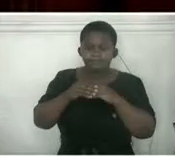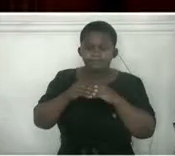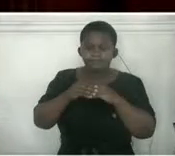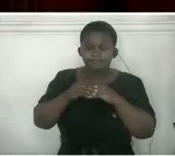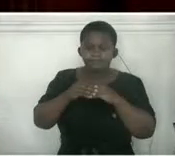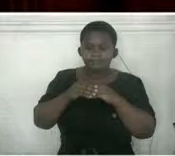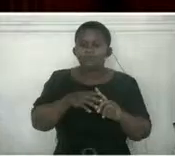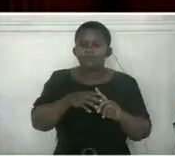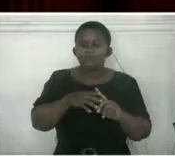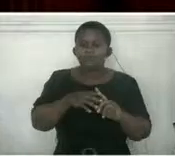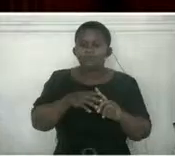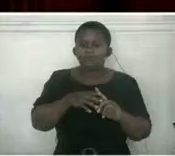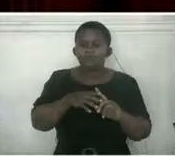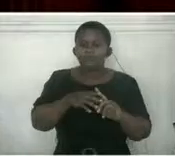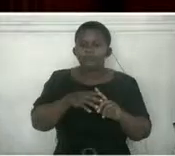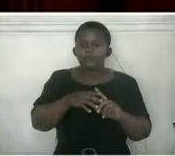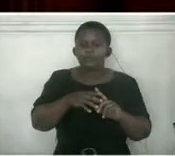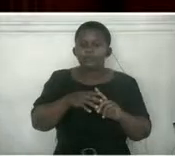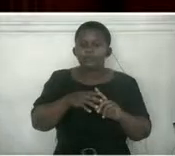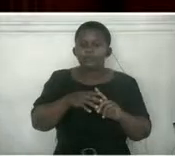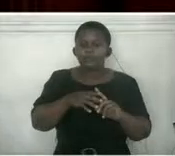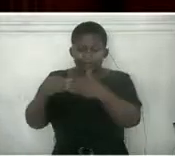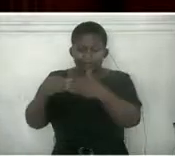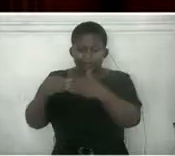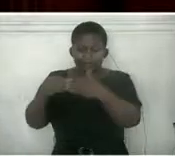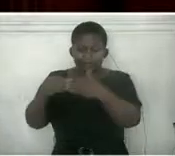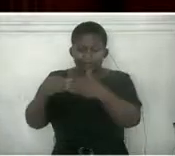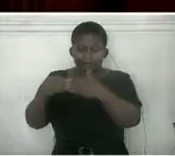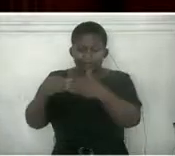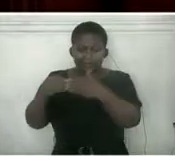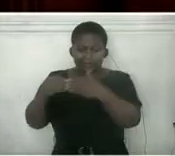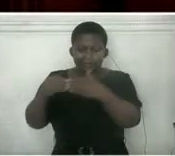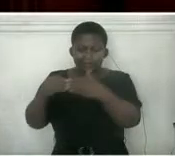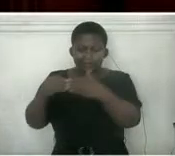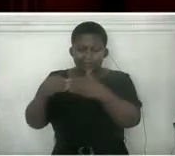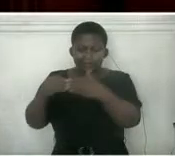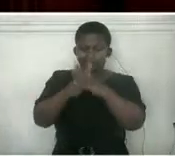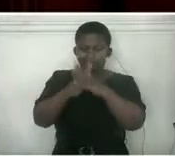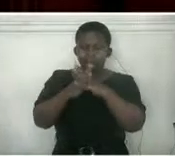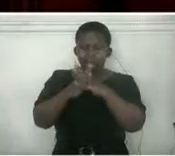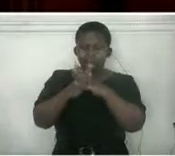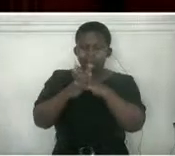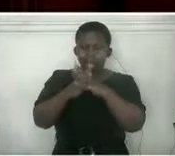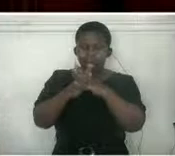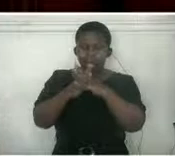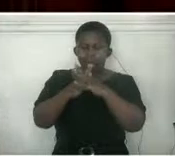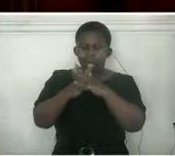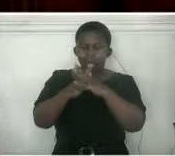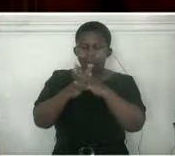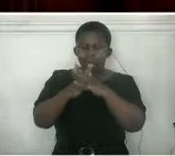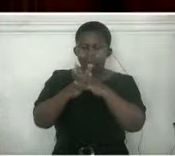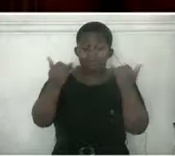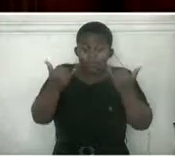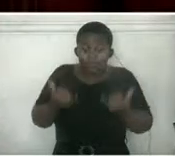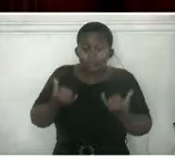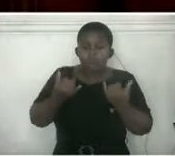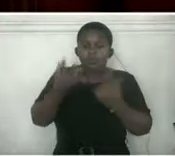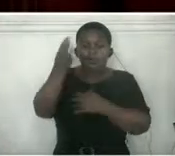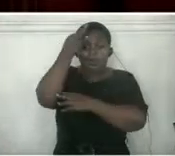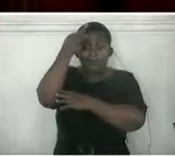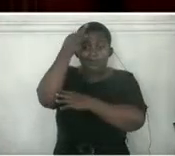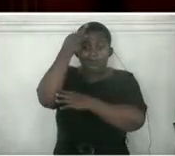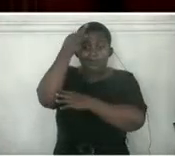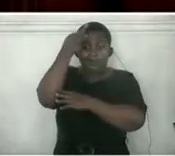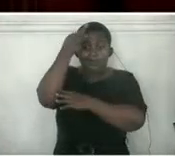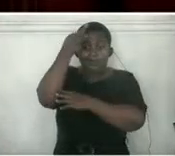has always led from the front in building unity and prosperity in our province. And people